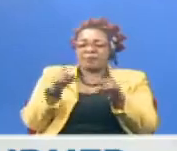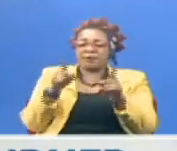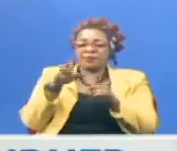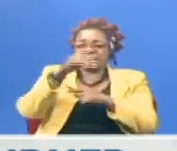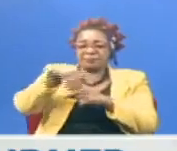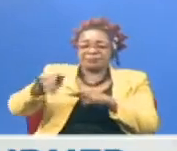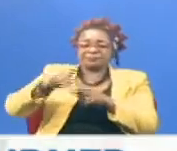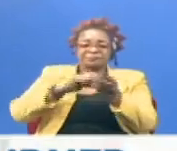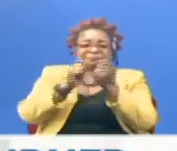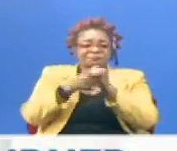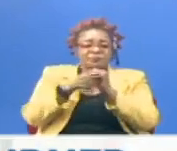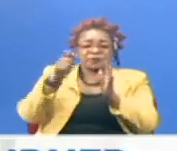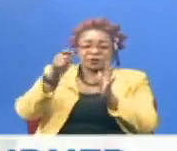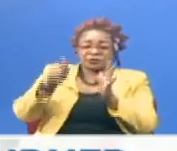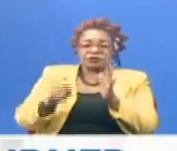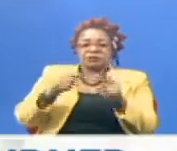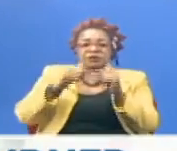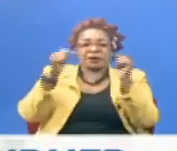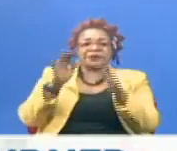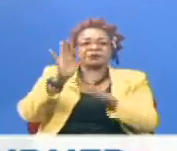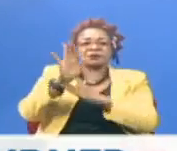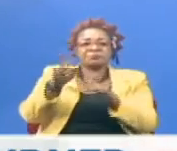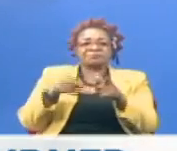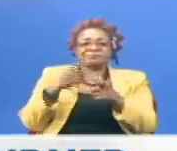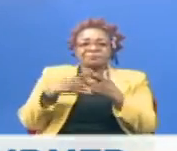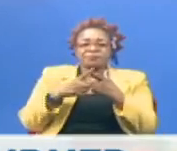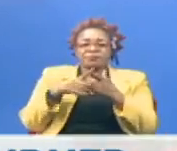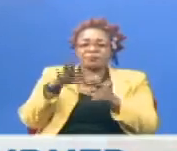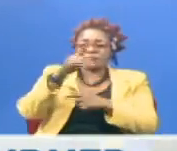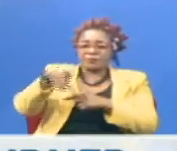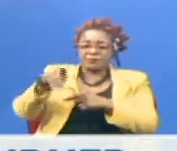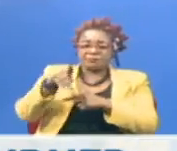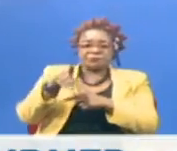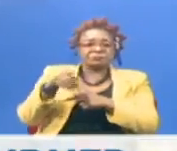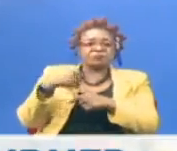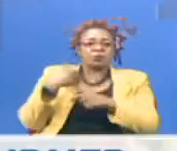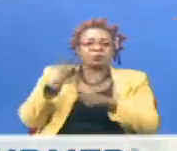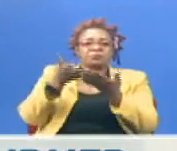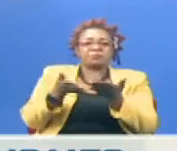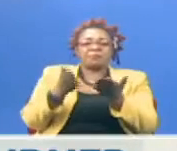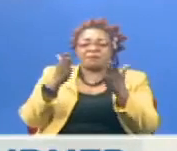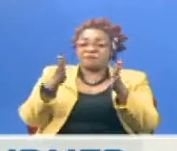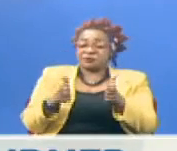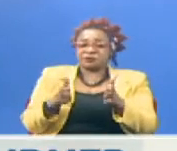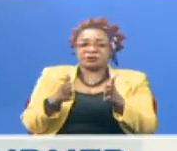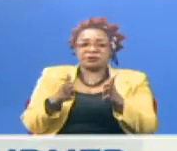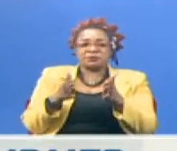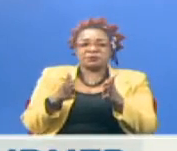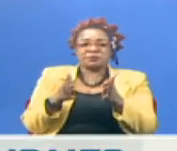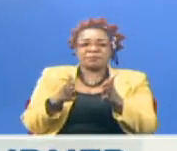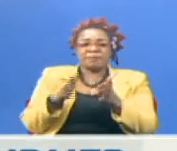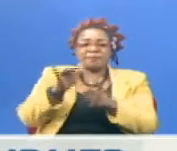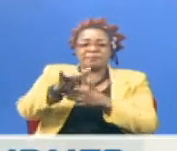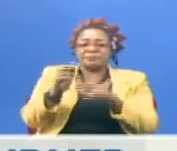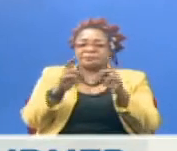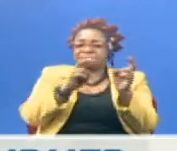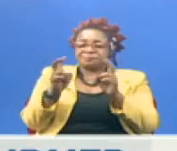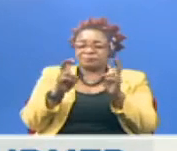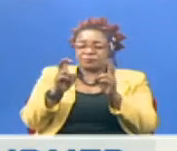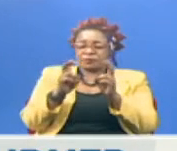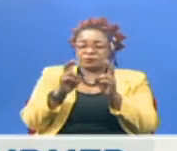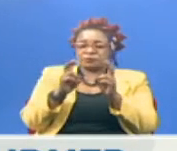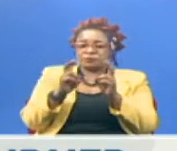to review the charges against him. The DP himself wasn't in court physically. This matter was set to be